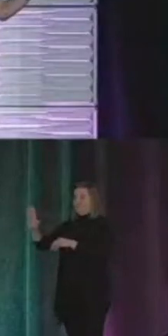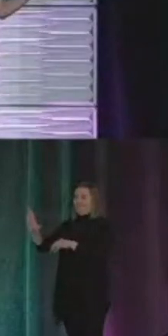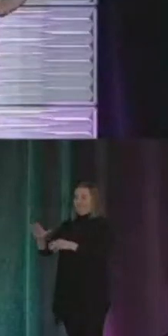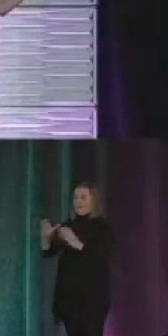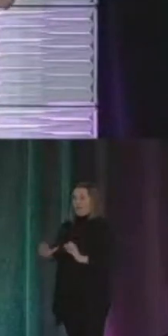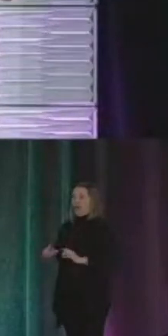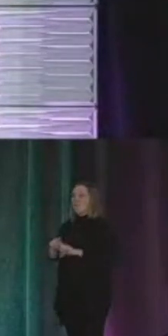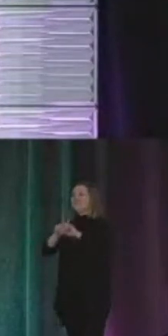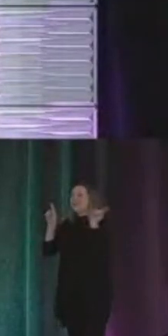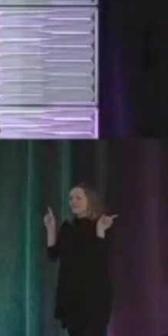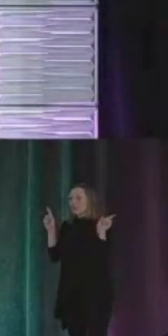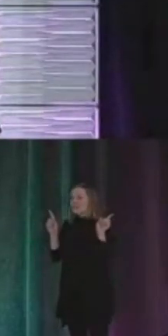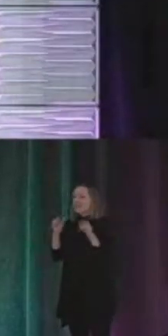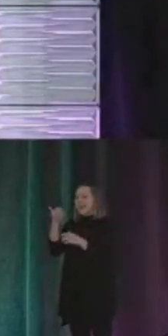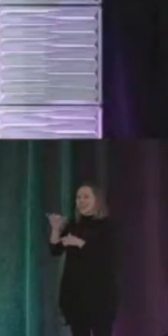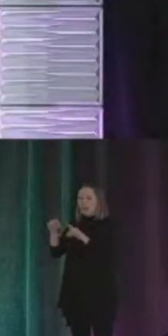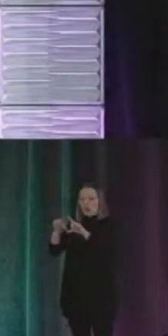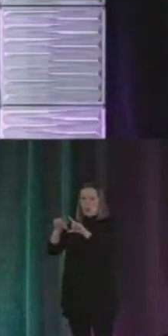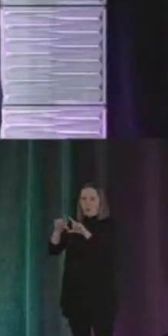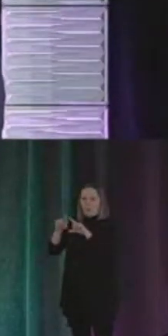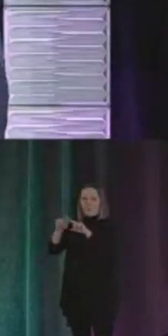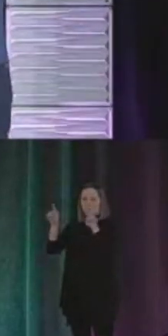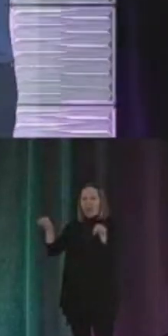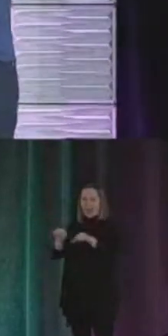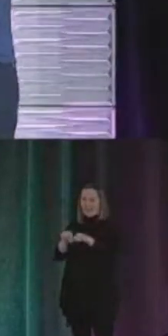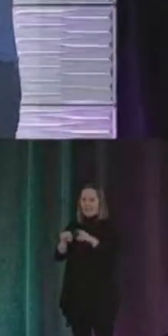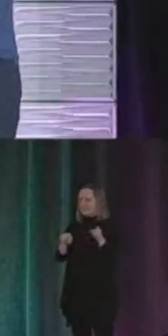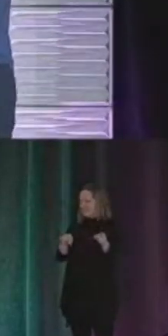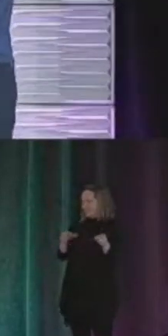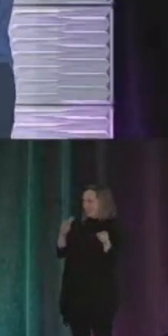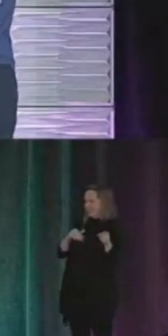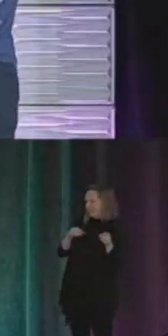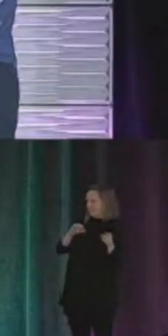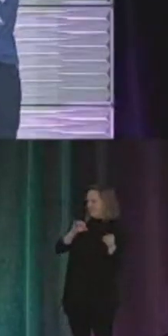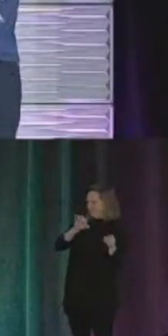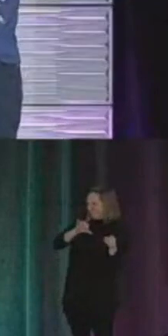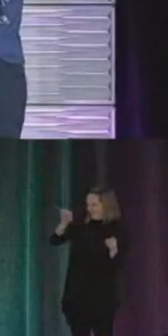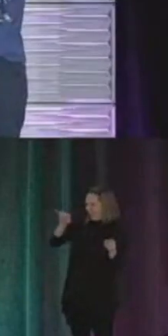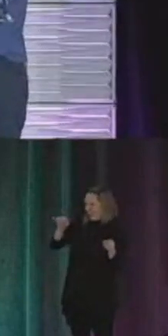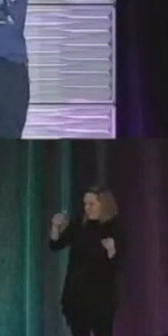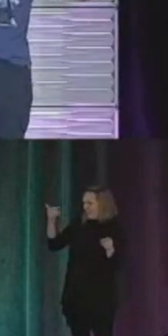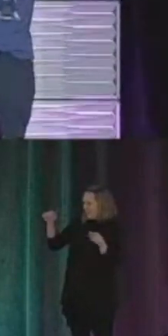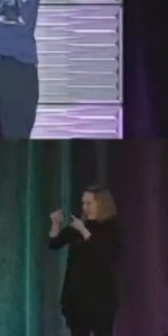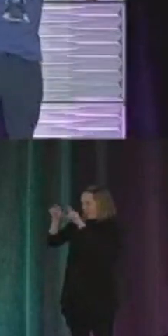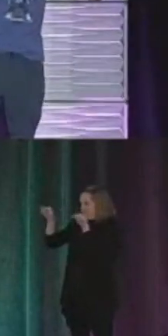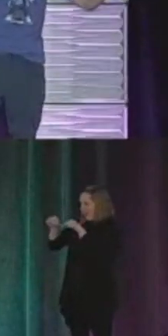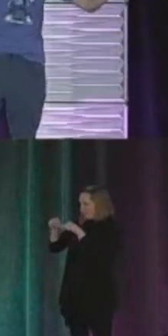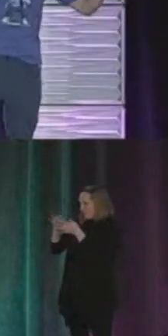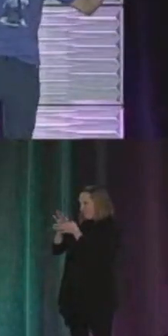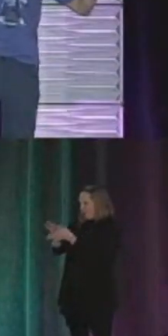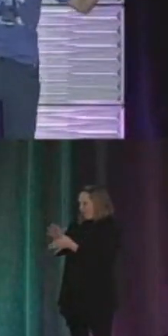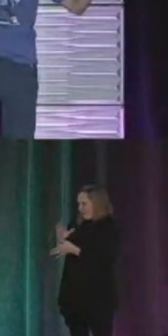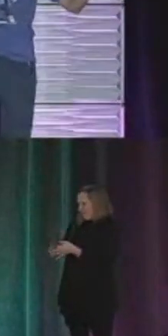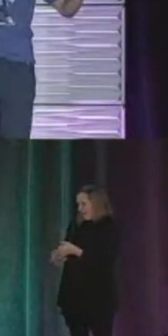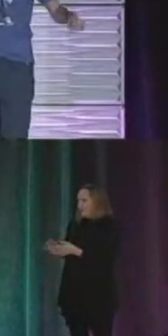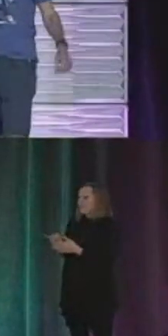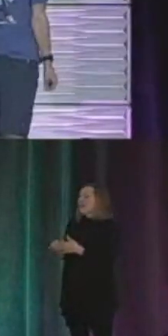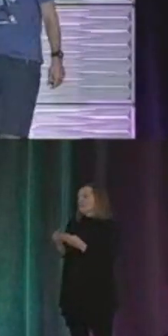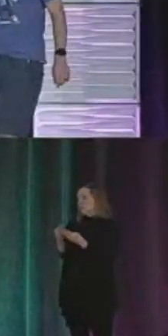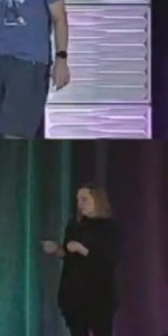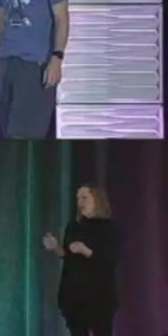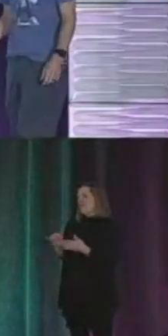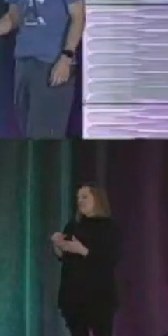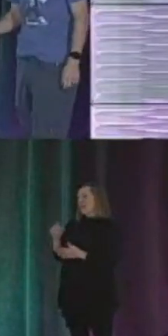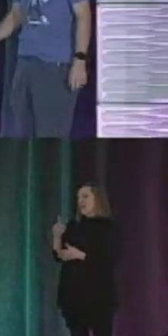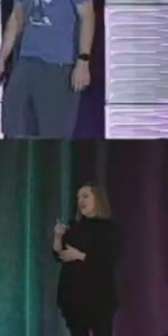the difference here is that yellow box on the document request is the exact same as the yellow box on the client. And that is what solves that